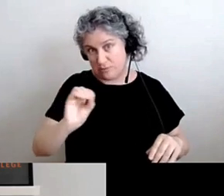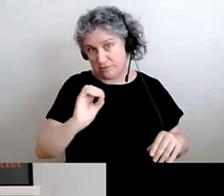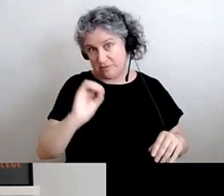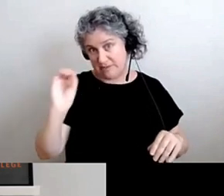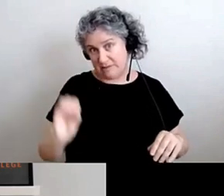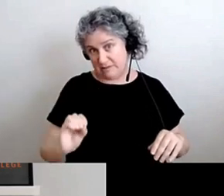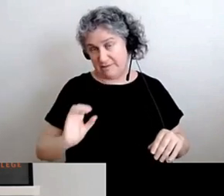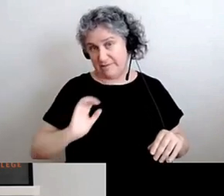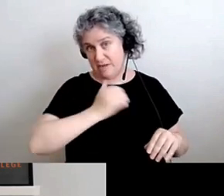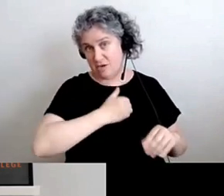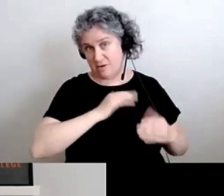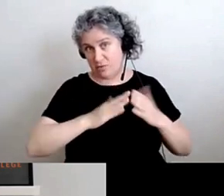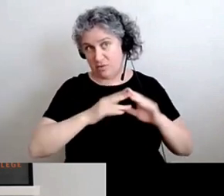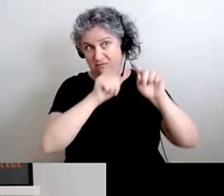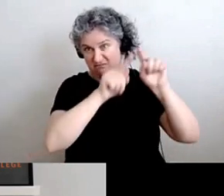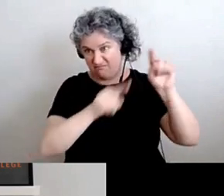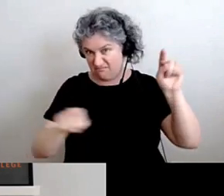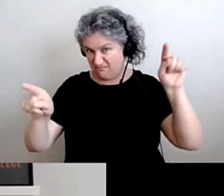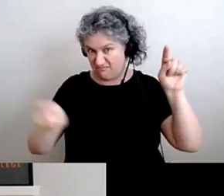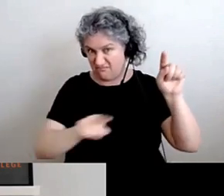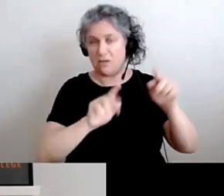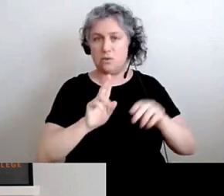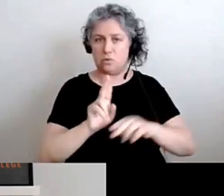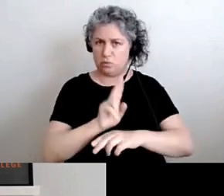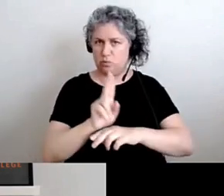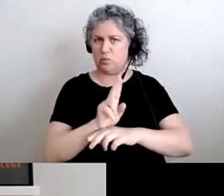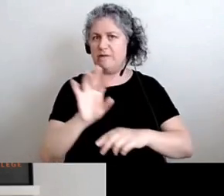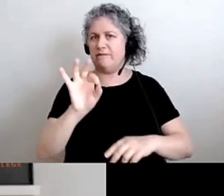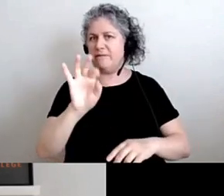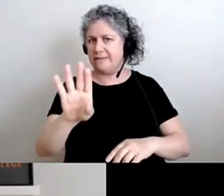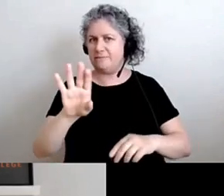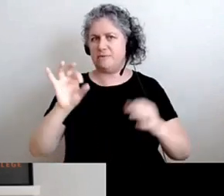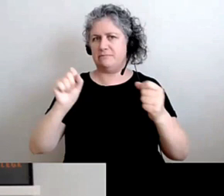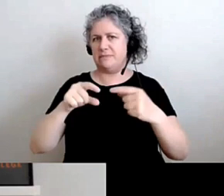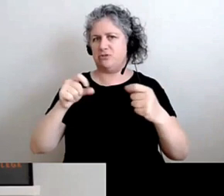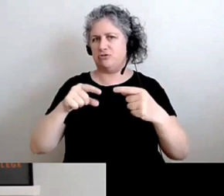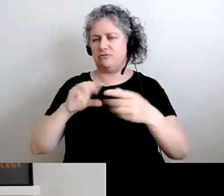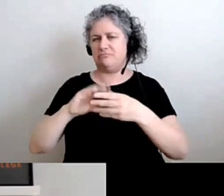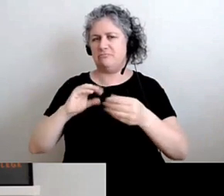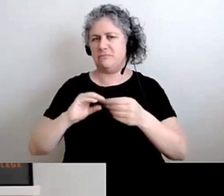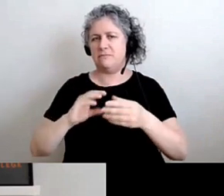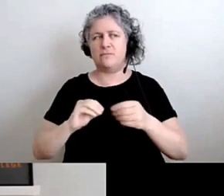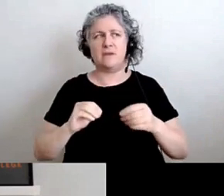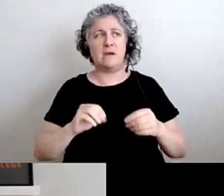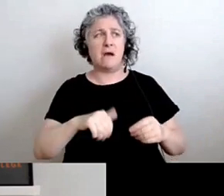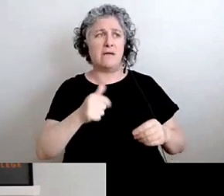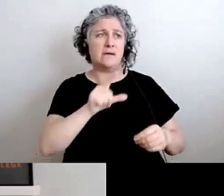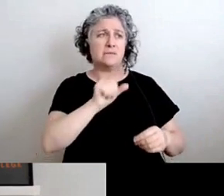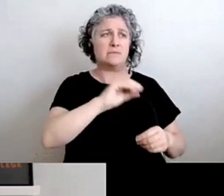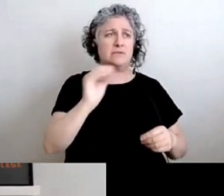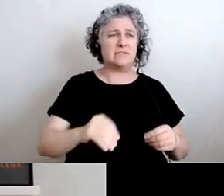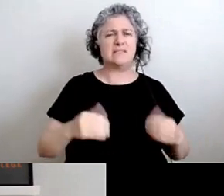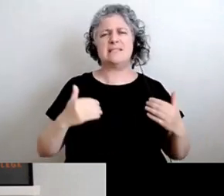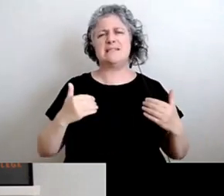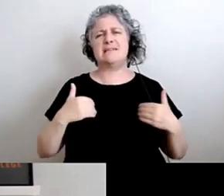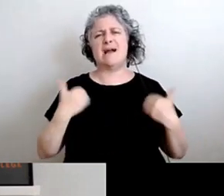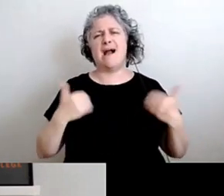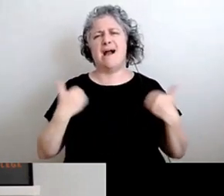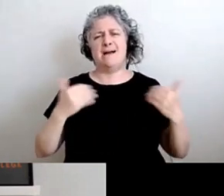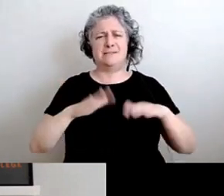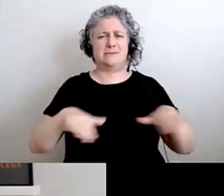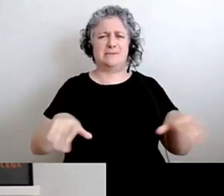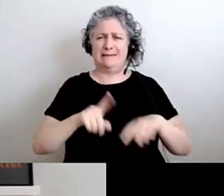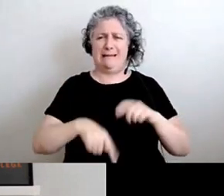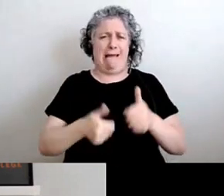other 20% would be probably children too young to be able to type. It